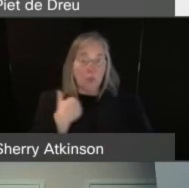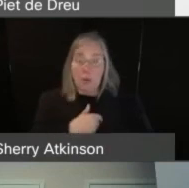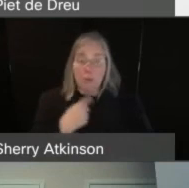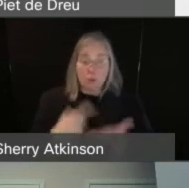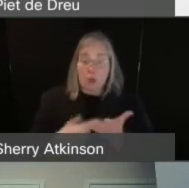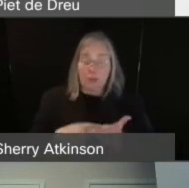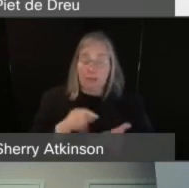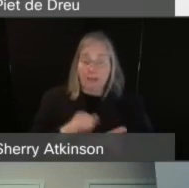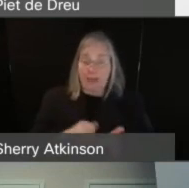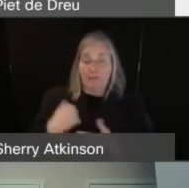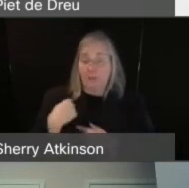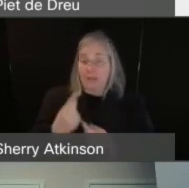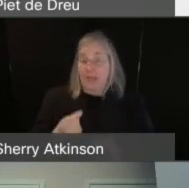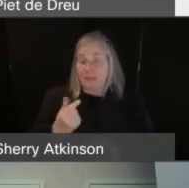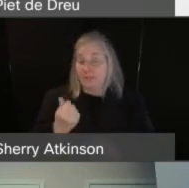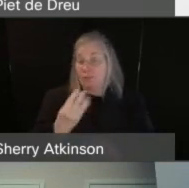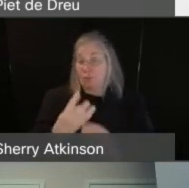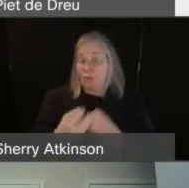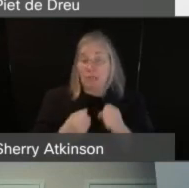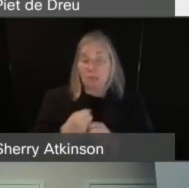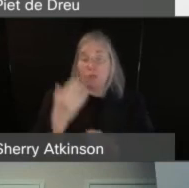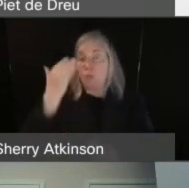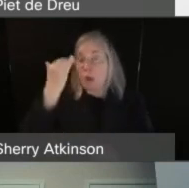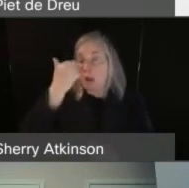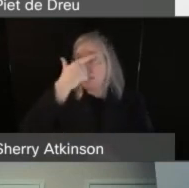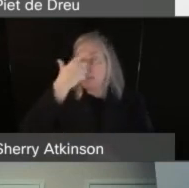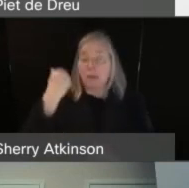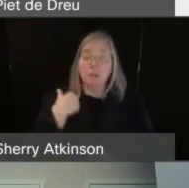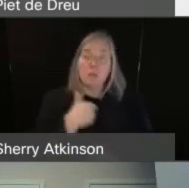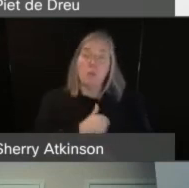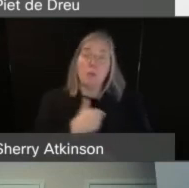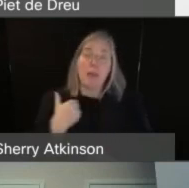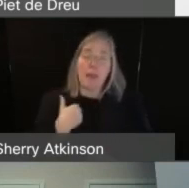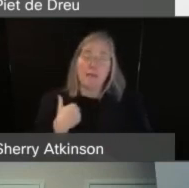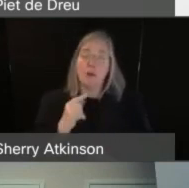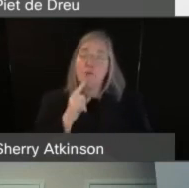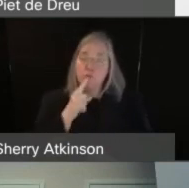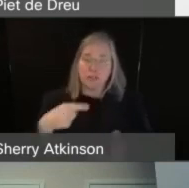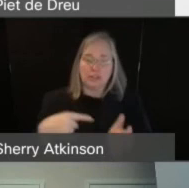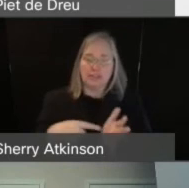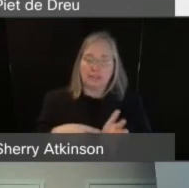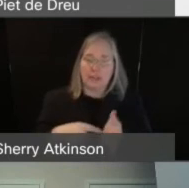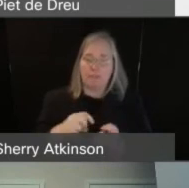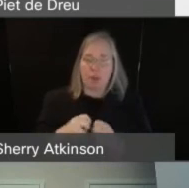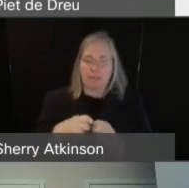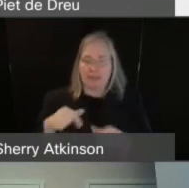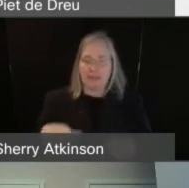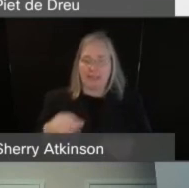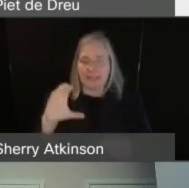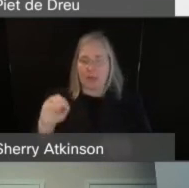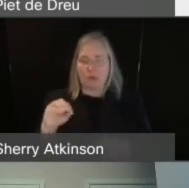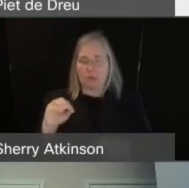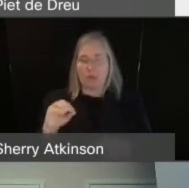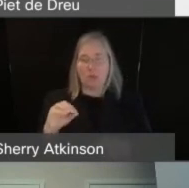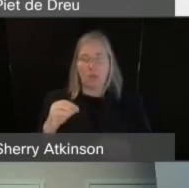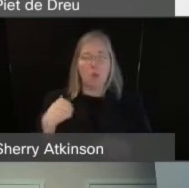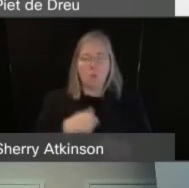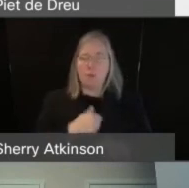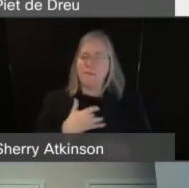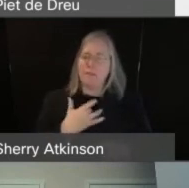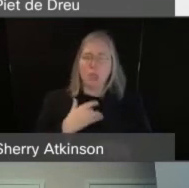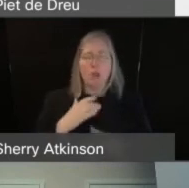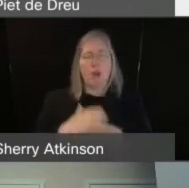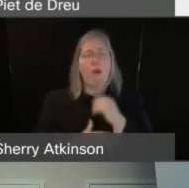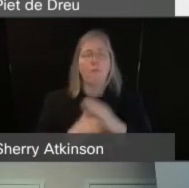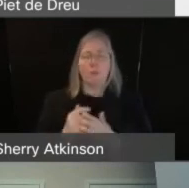it for the last few years is we have a real debt problem in this county where we're very comfortable taking on additional